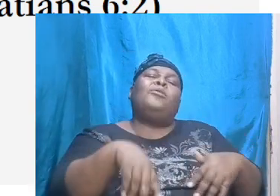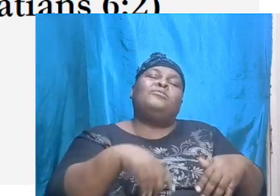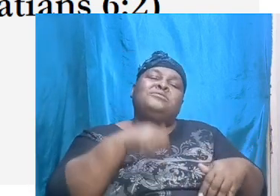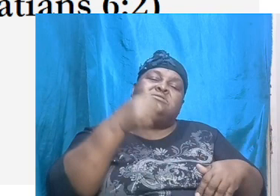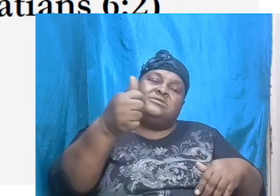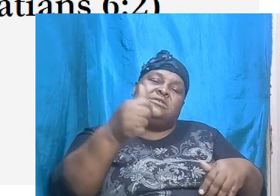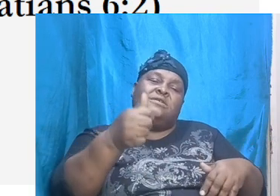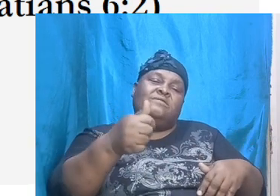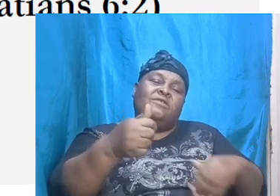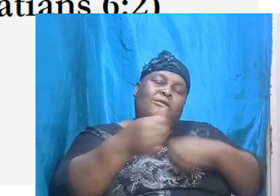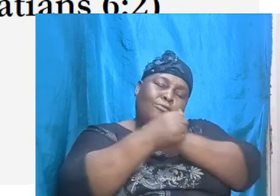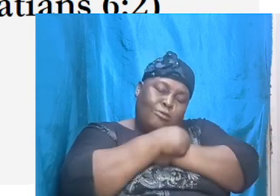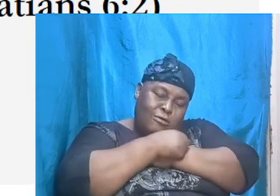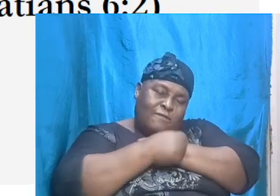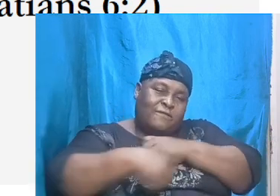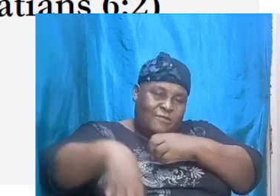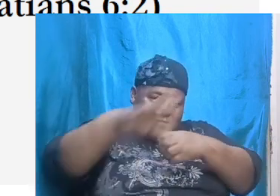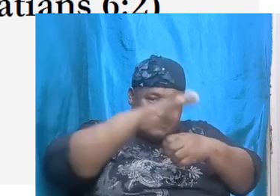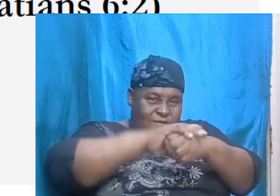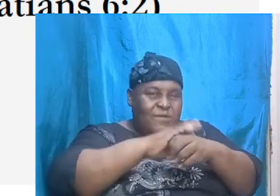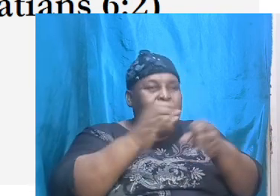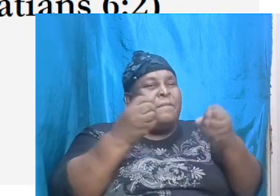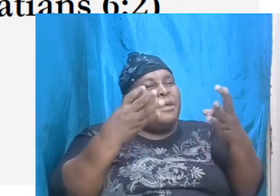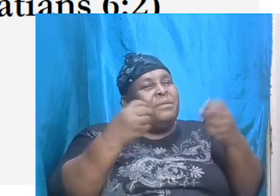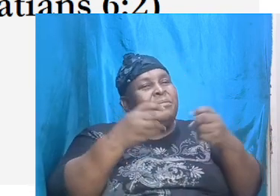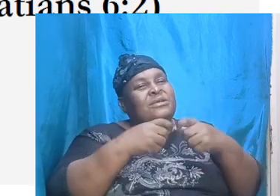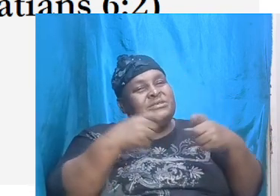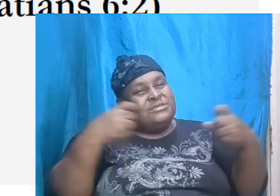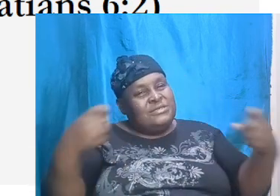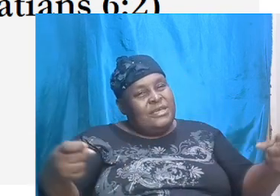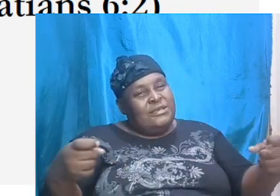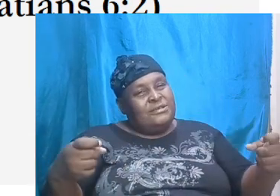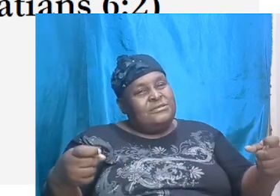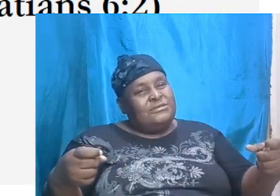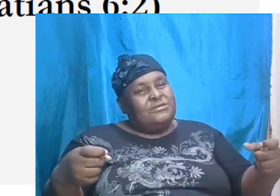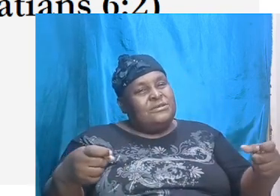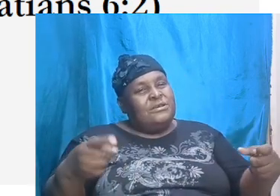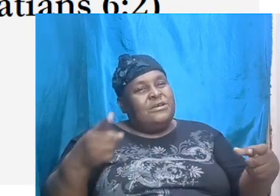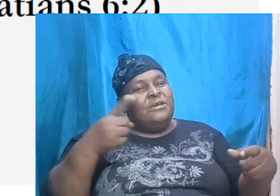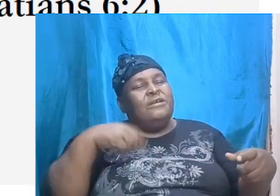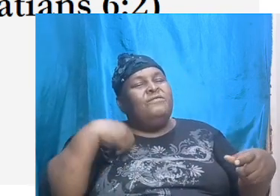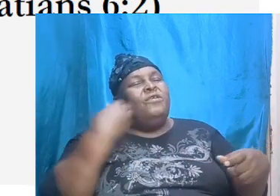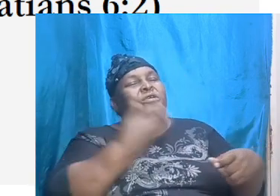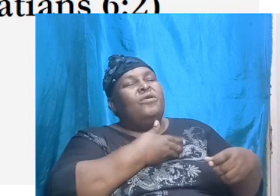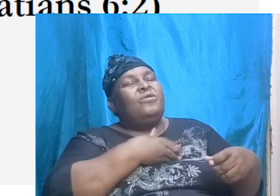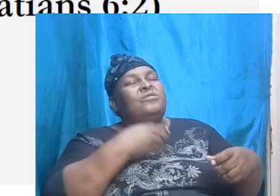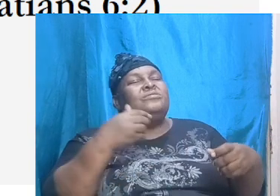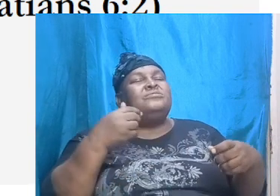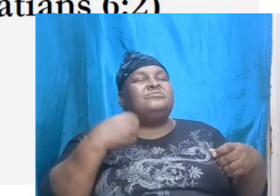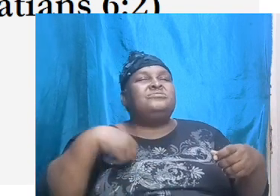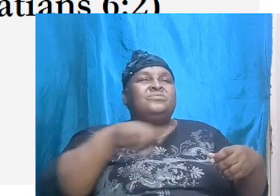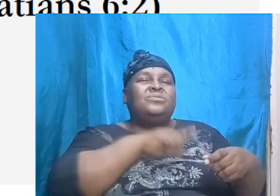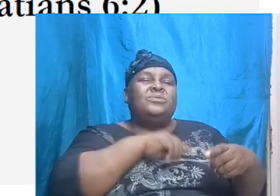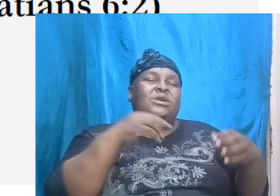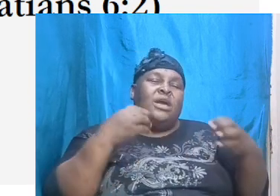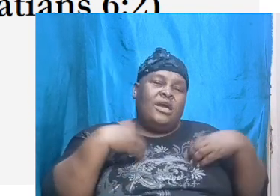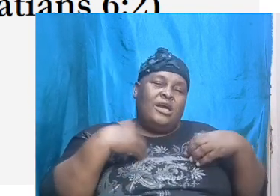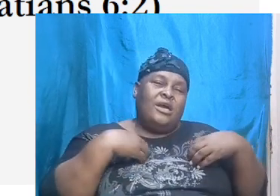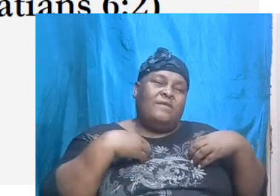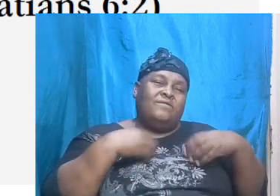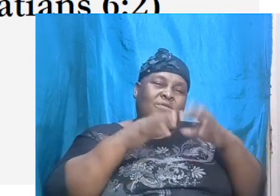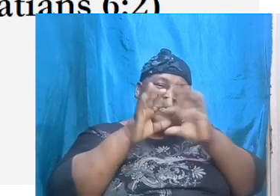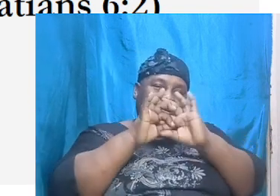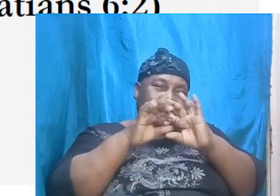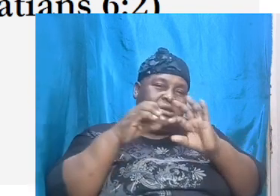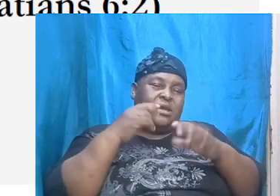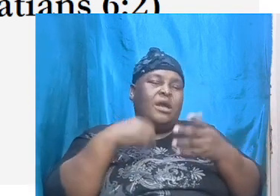multitude of sin. In order for us to maintain unity among us, we have to love each other. And lastly, we have to